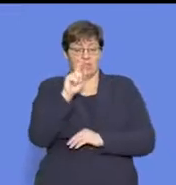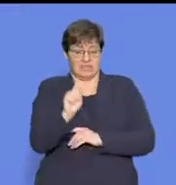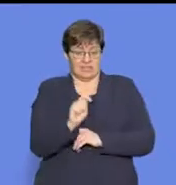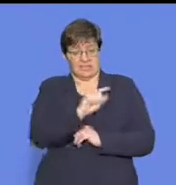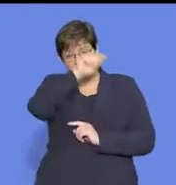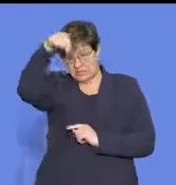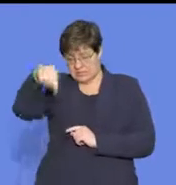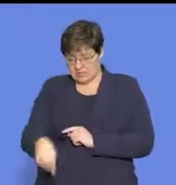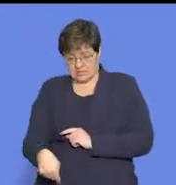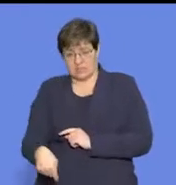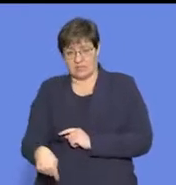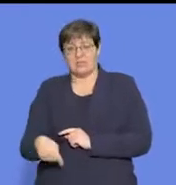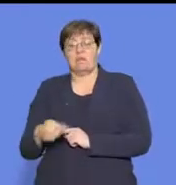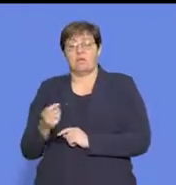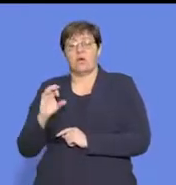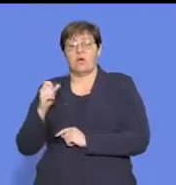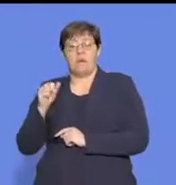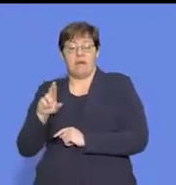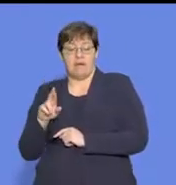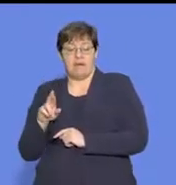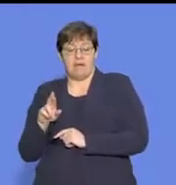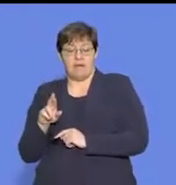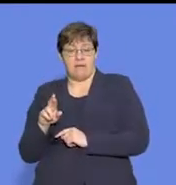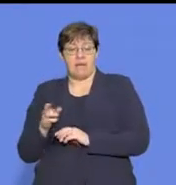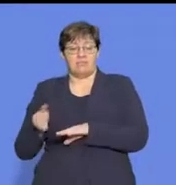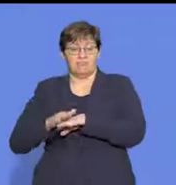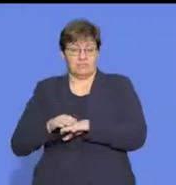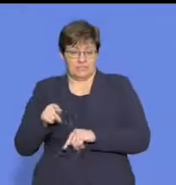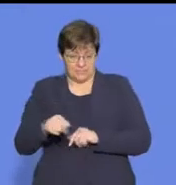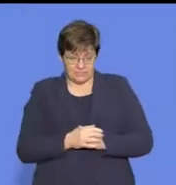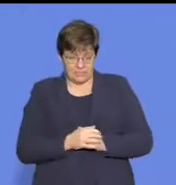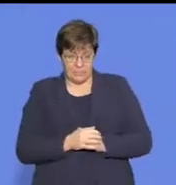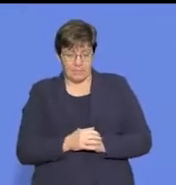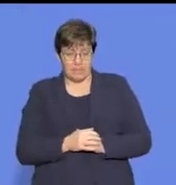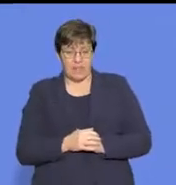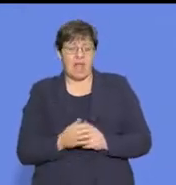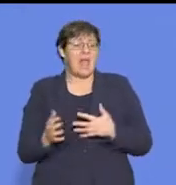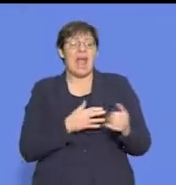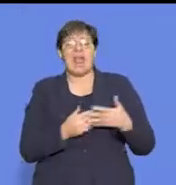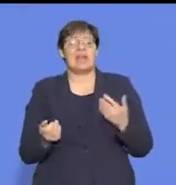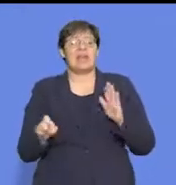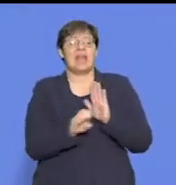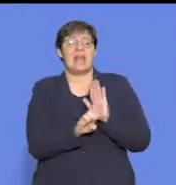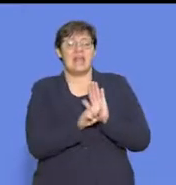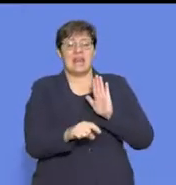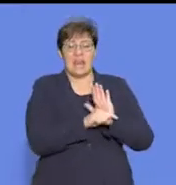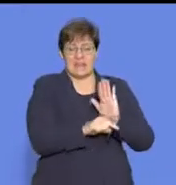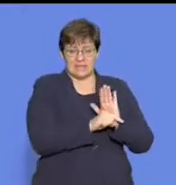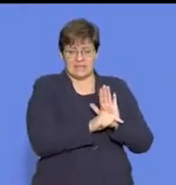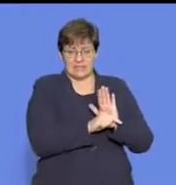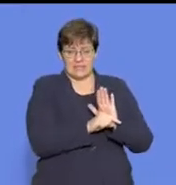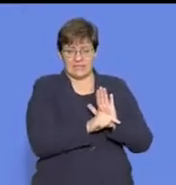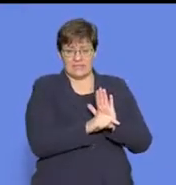and it's going to end up on the copper electrode. anything that's a source of electrons is going to